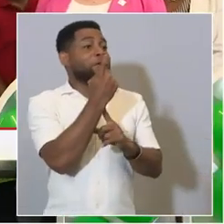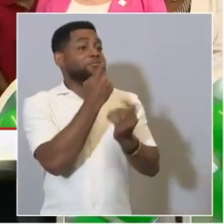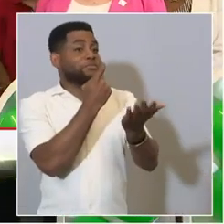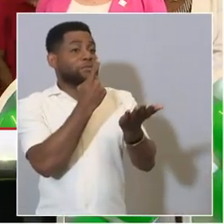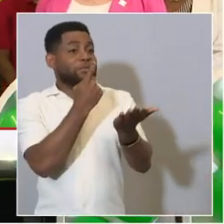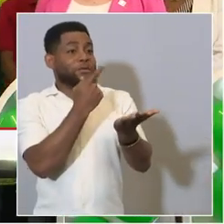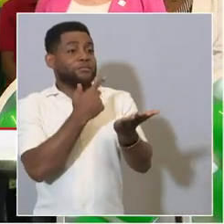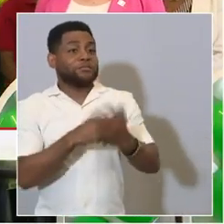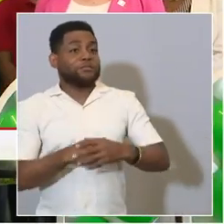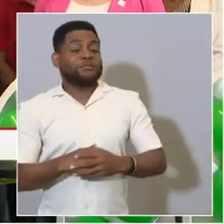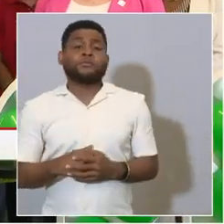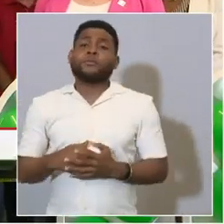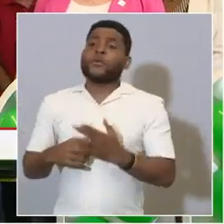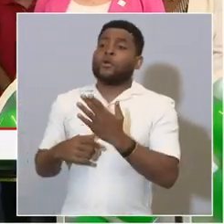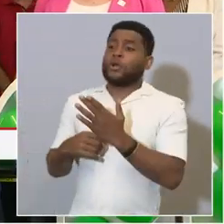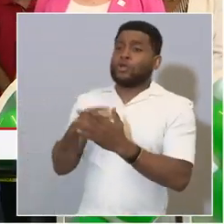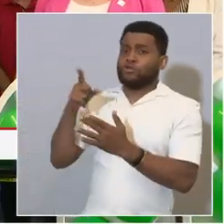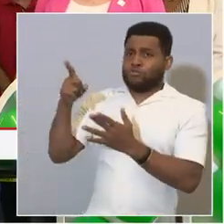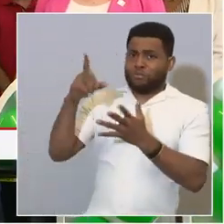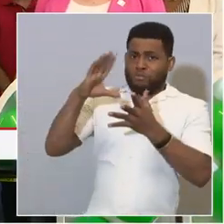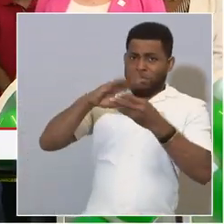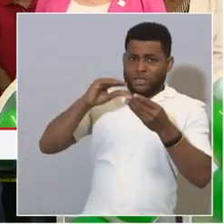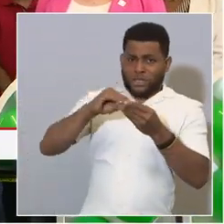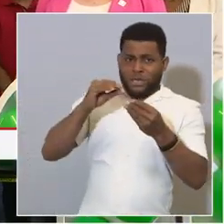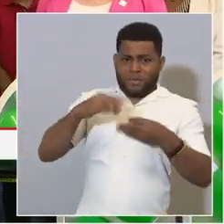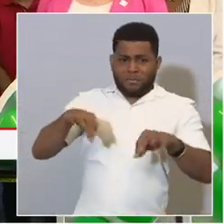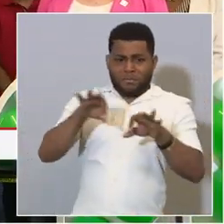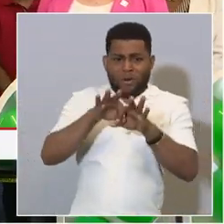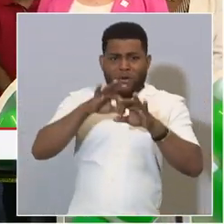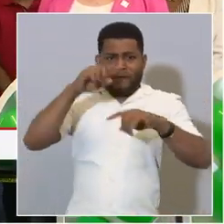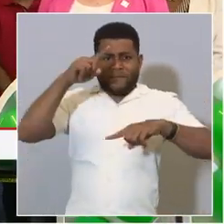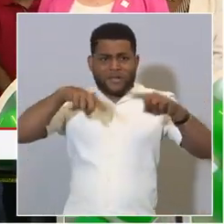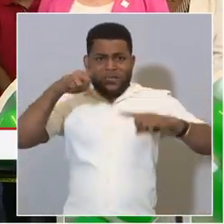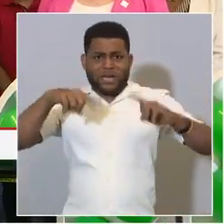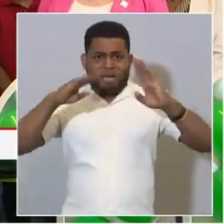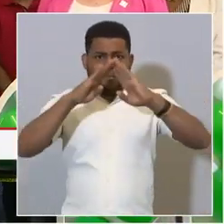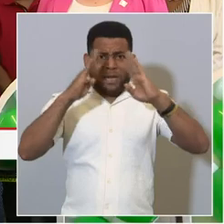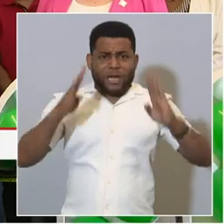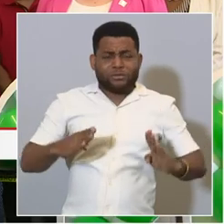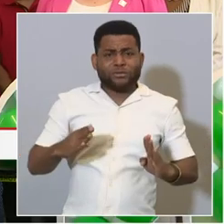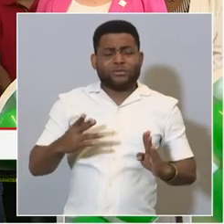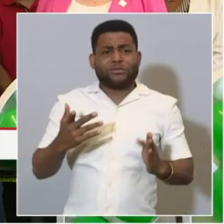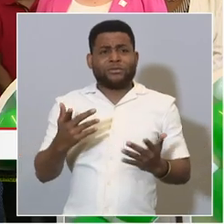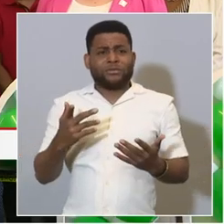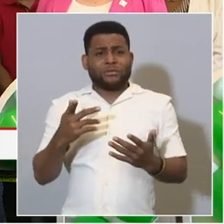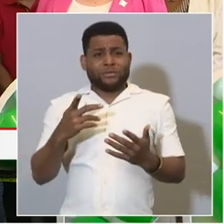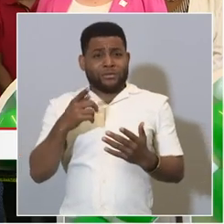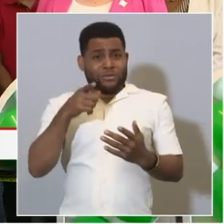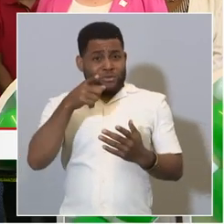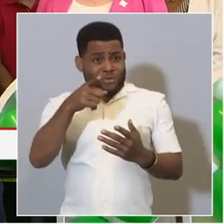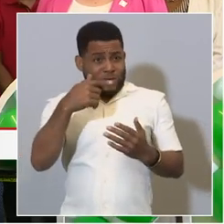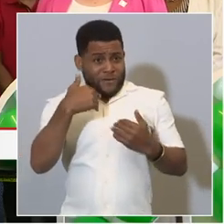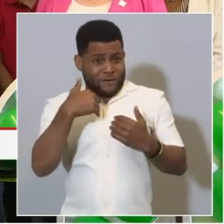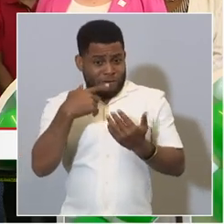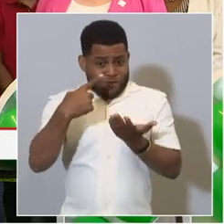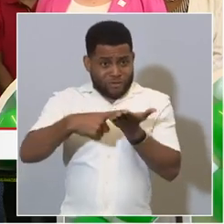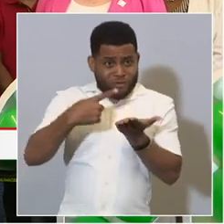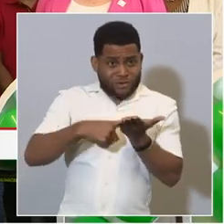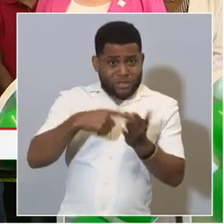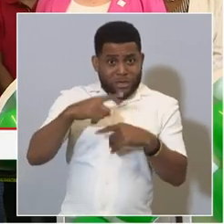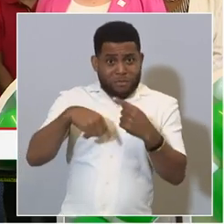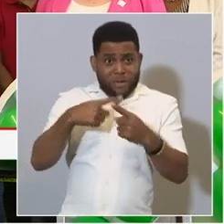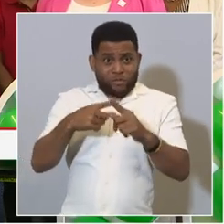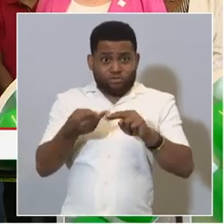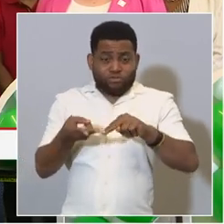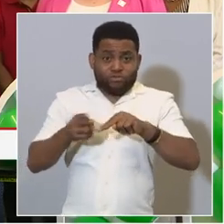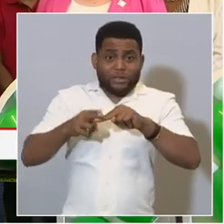of variety in the types of housing as well, and all the different aspects that played into this success. Has there been any discussion to also increase